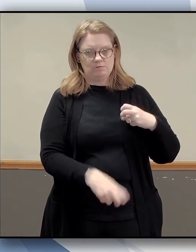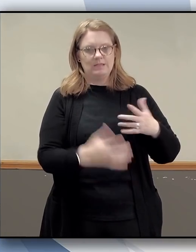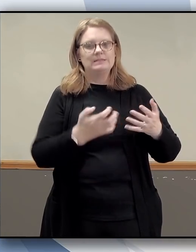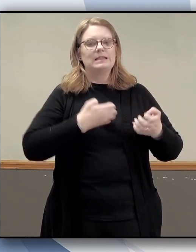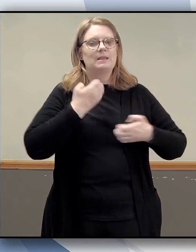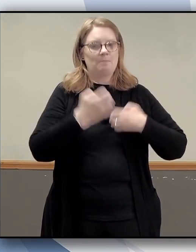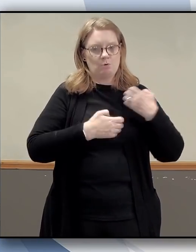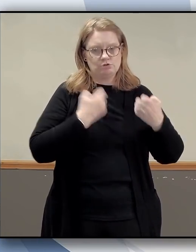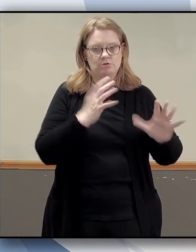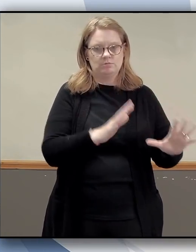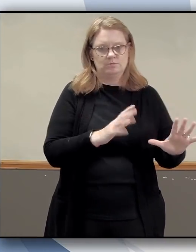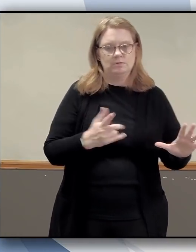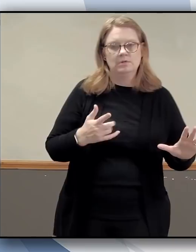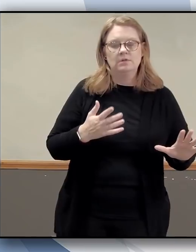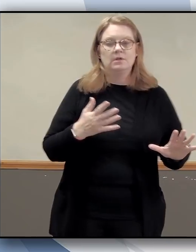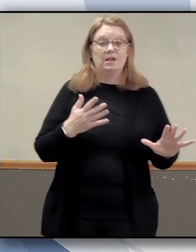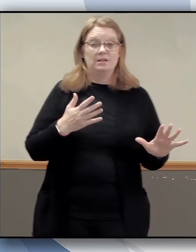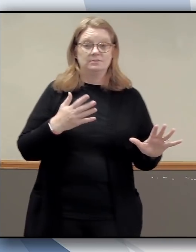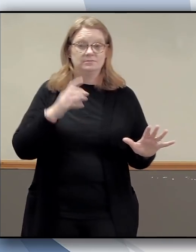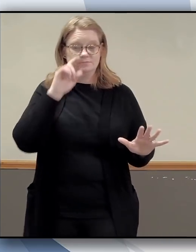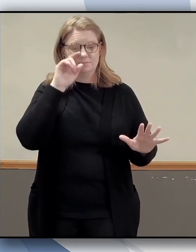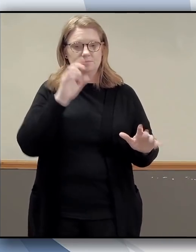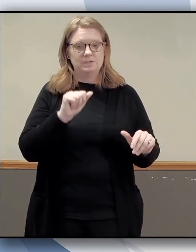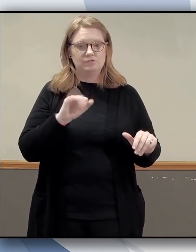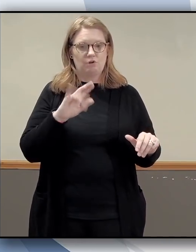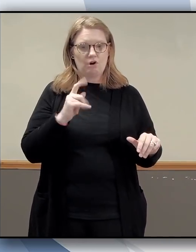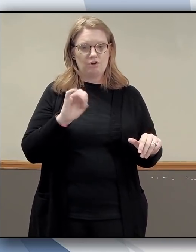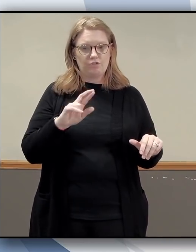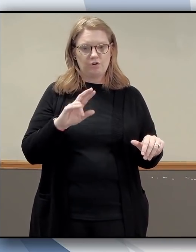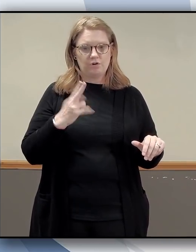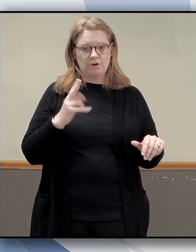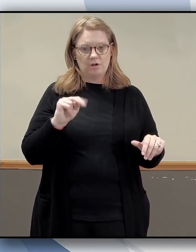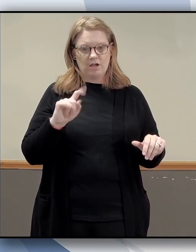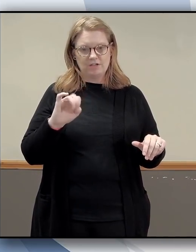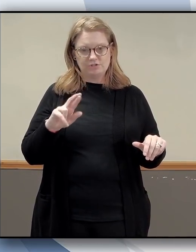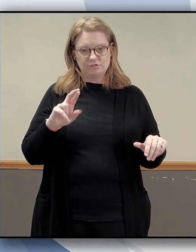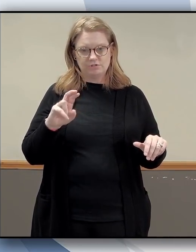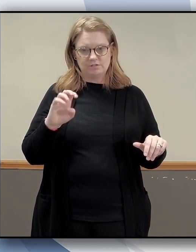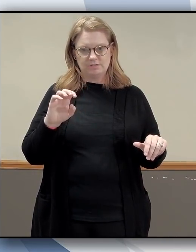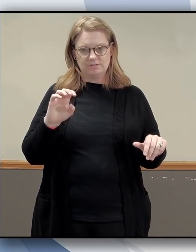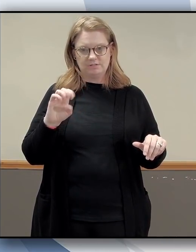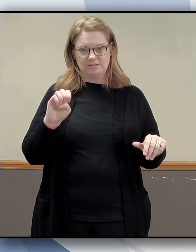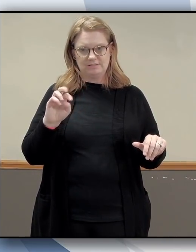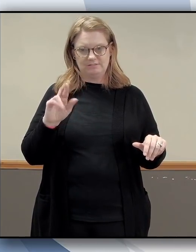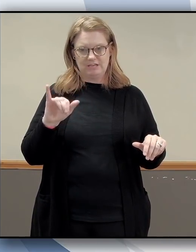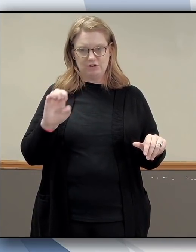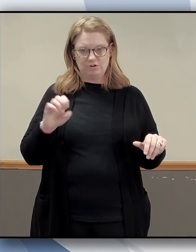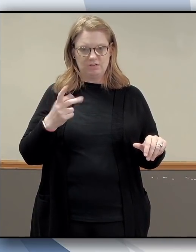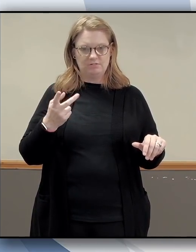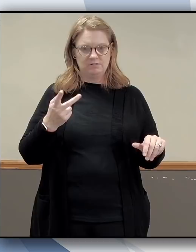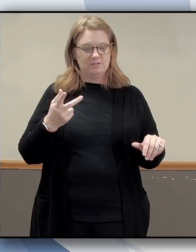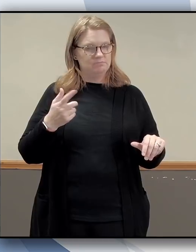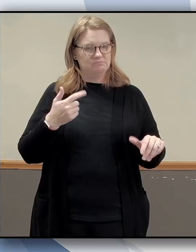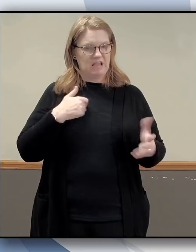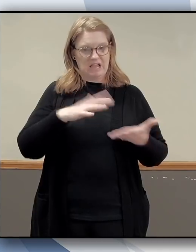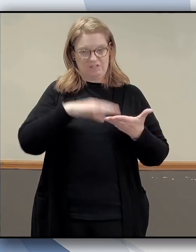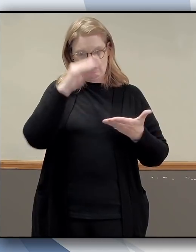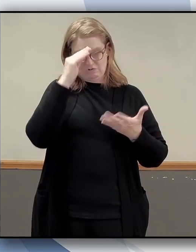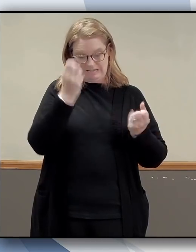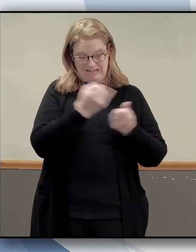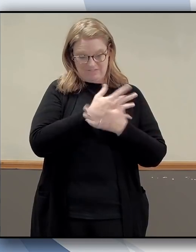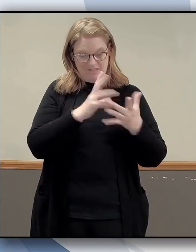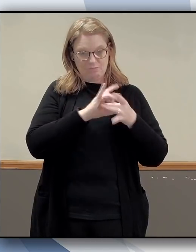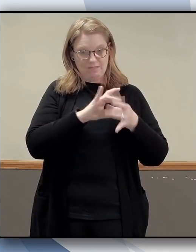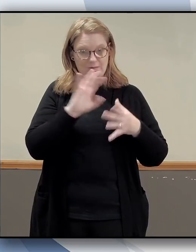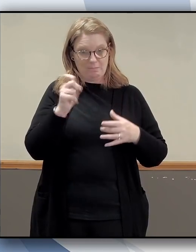of COVID. I lived through one between Arthur, Hunter, and Erie when I was a 6th grader, and I said at that point I learned everything you could learn about